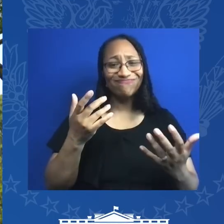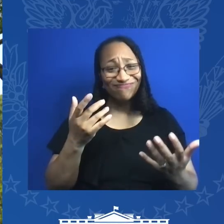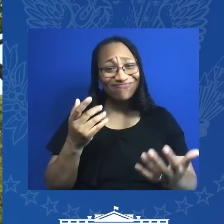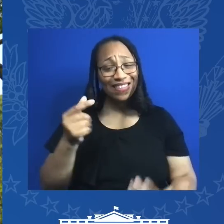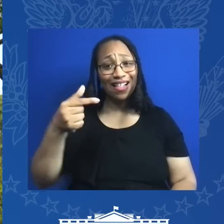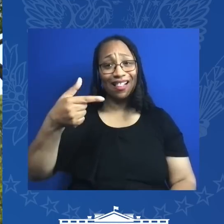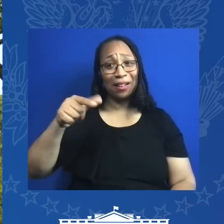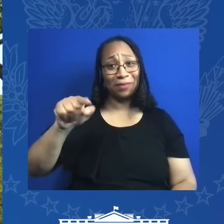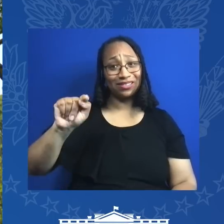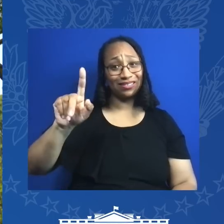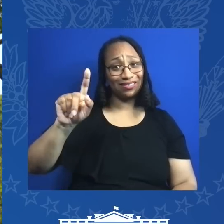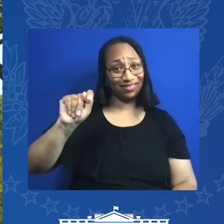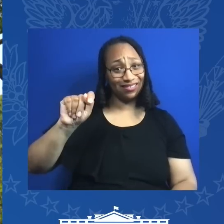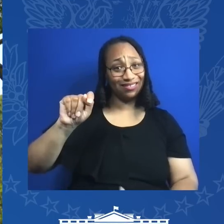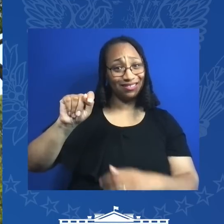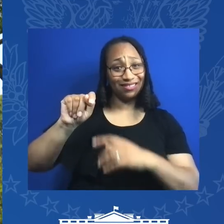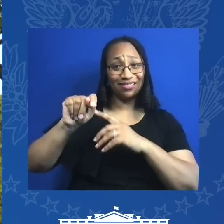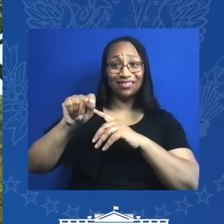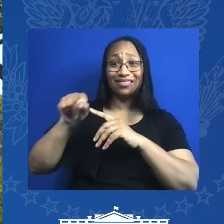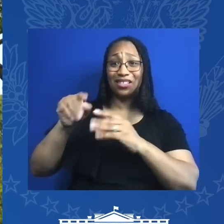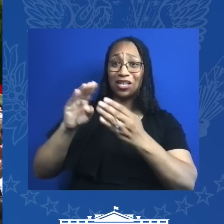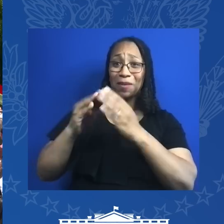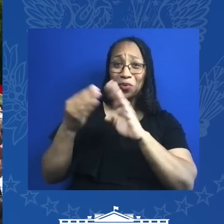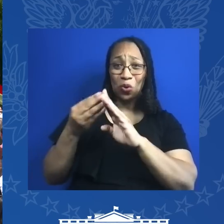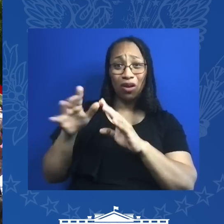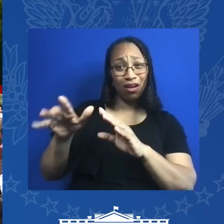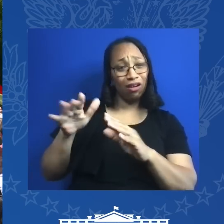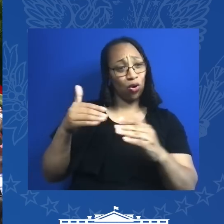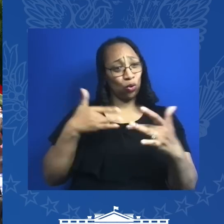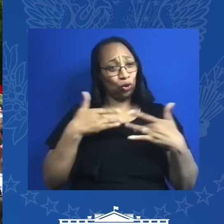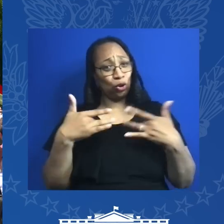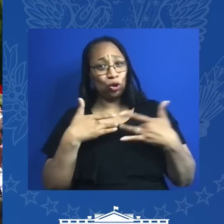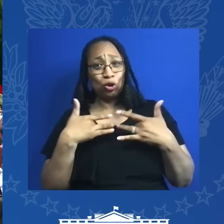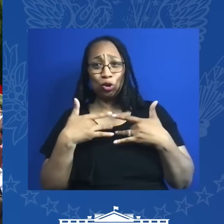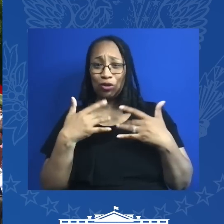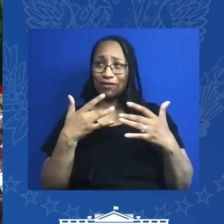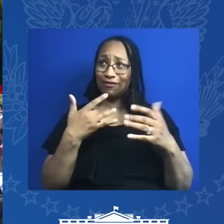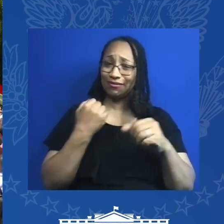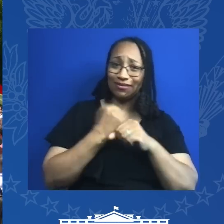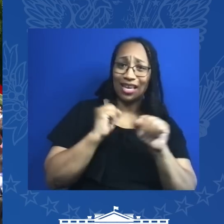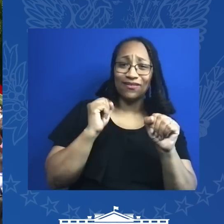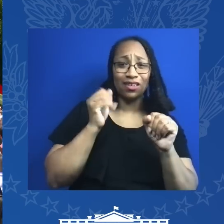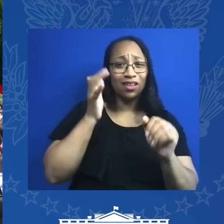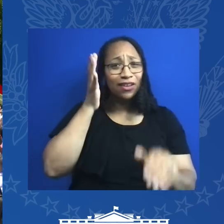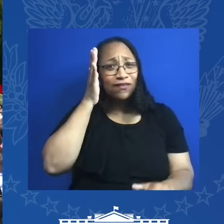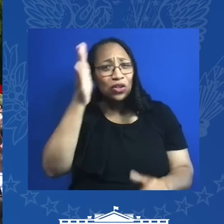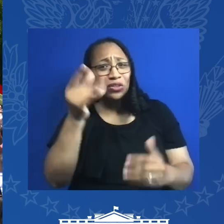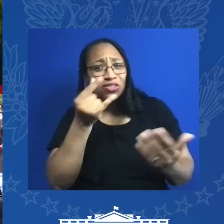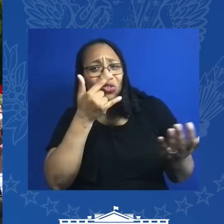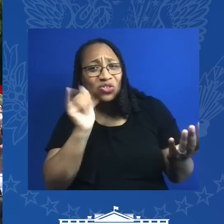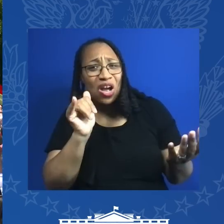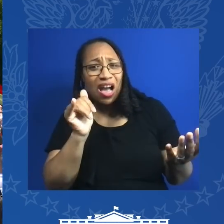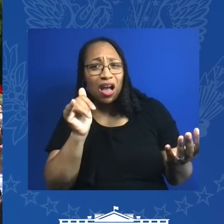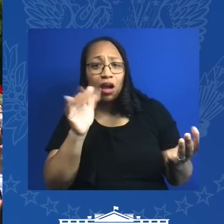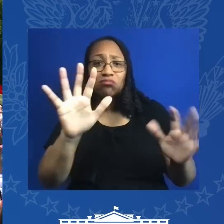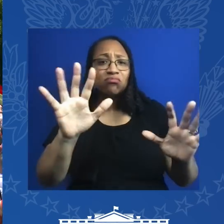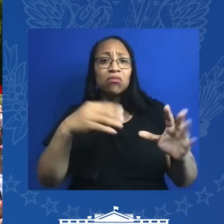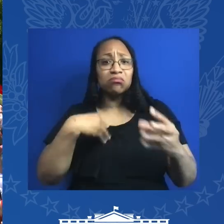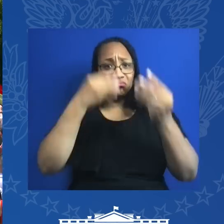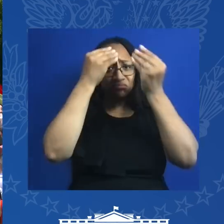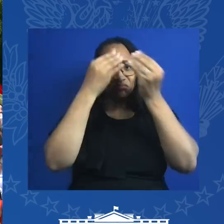today, I want to send a message to the entire community, especially to transgender children. You are